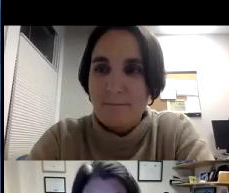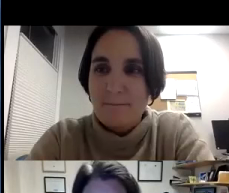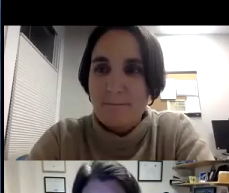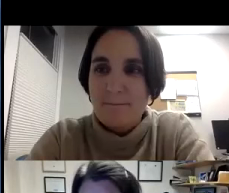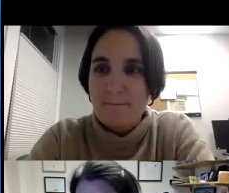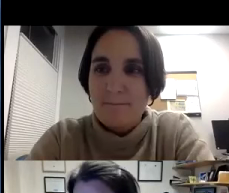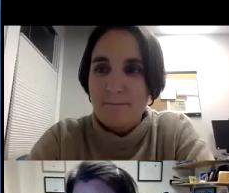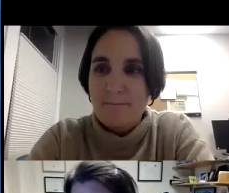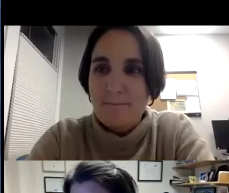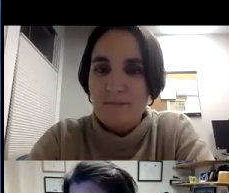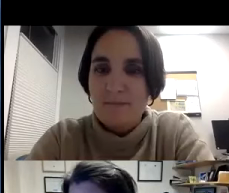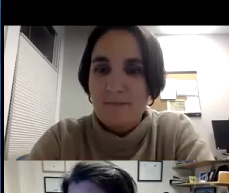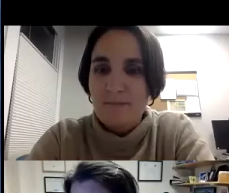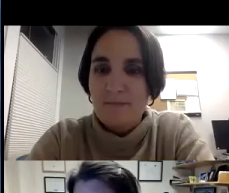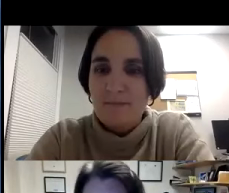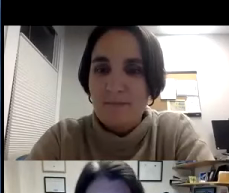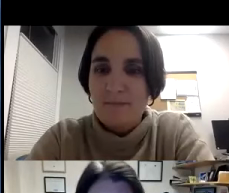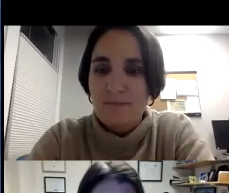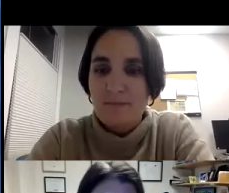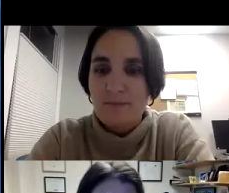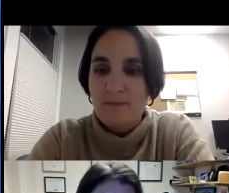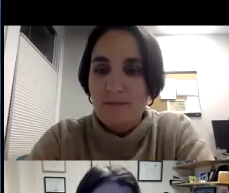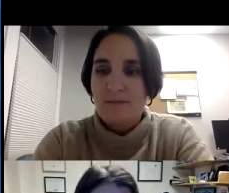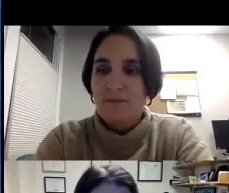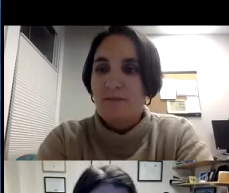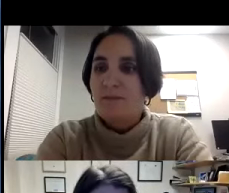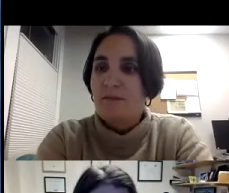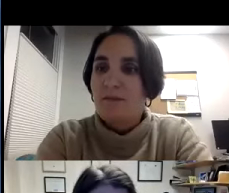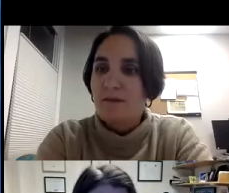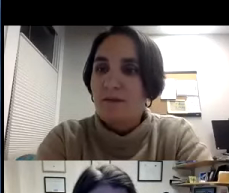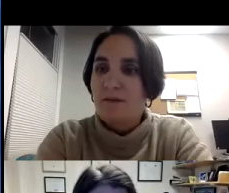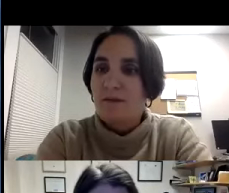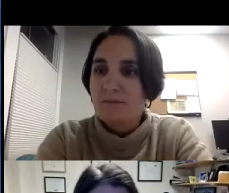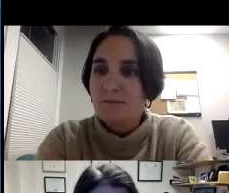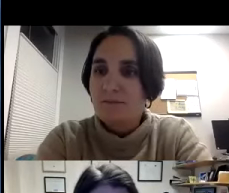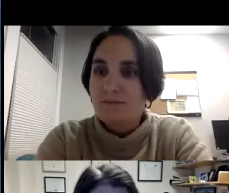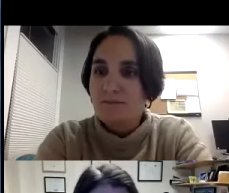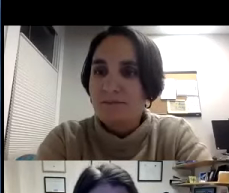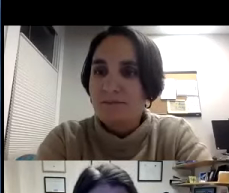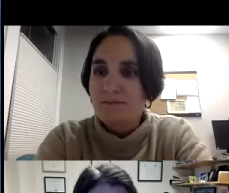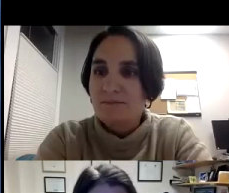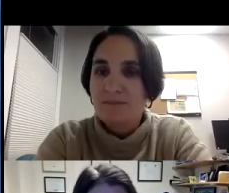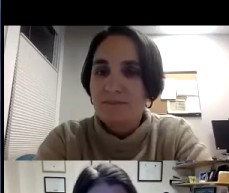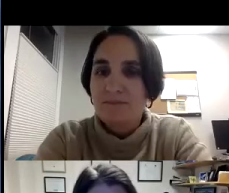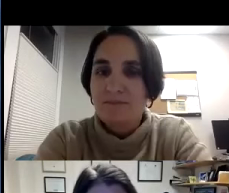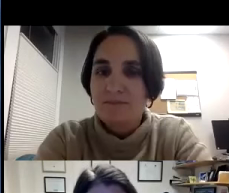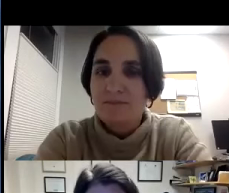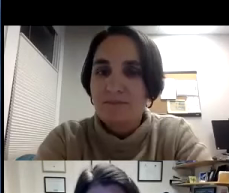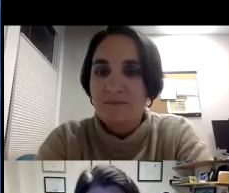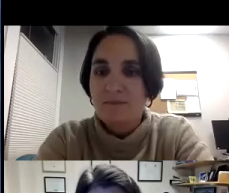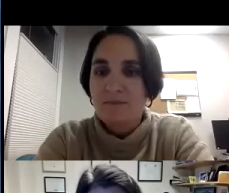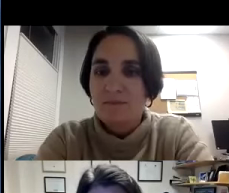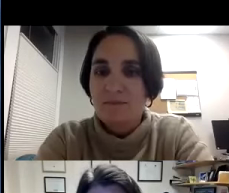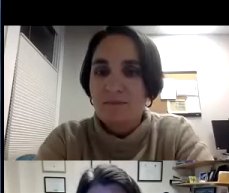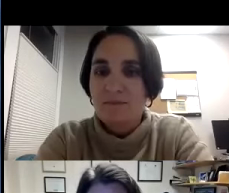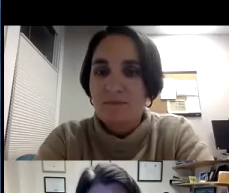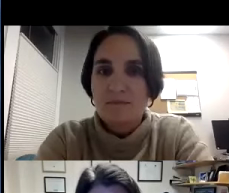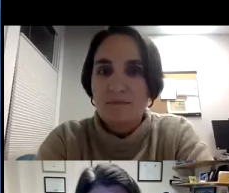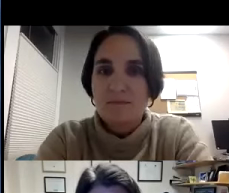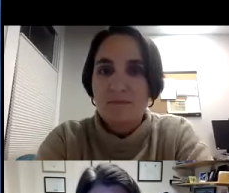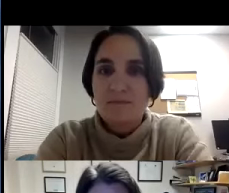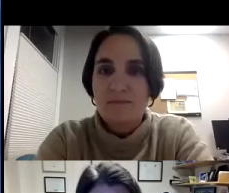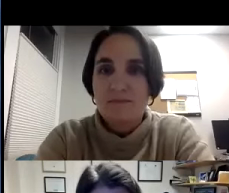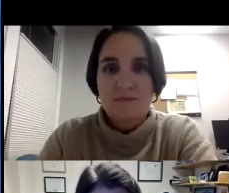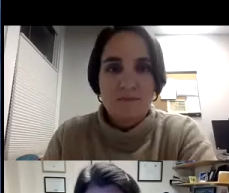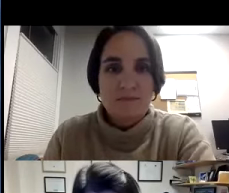we're so lucky. I feel so lucky to have my colleague, Dr. Leah Costello, here with us today. So Dr. Costello is a